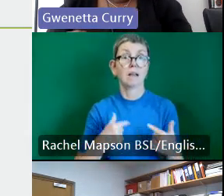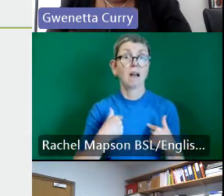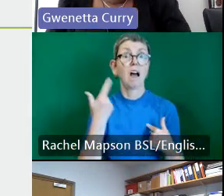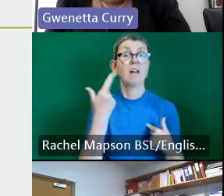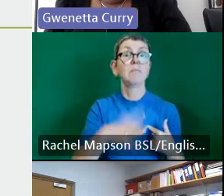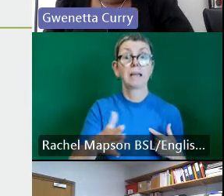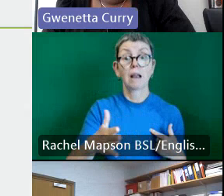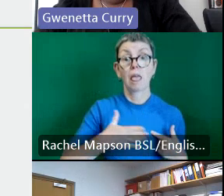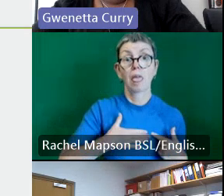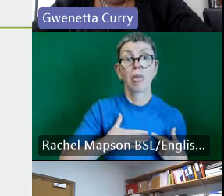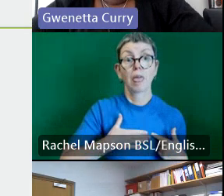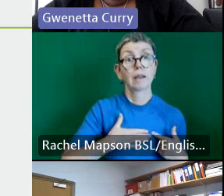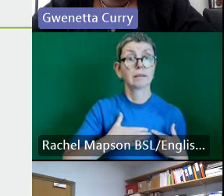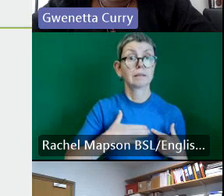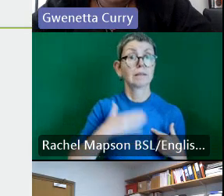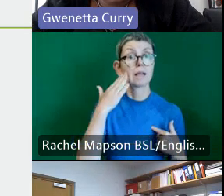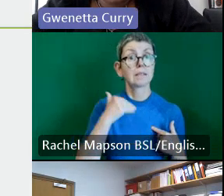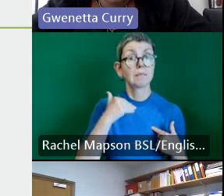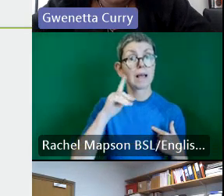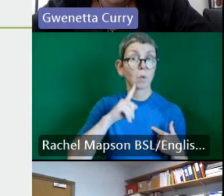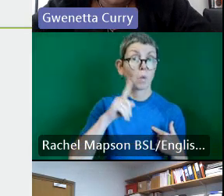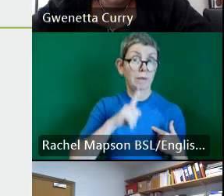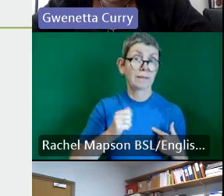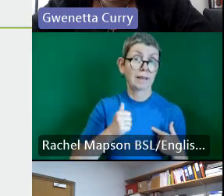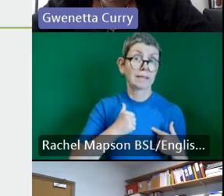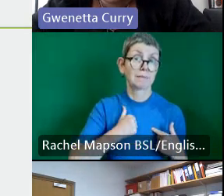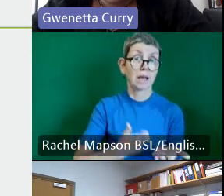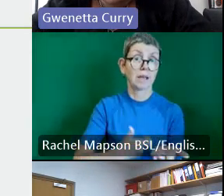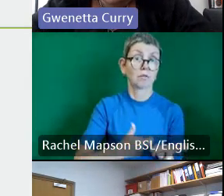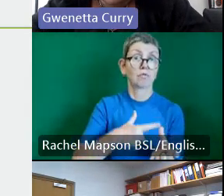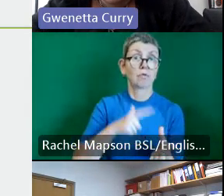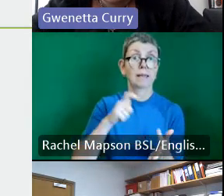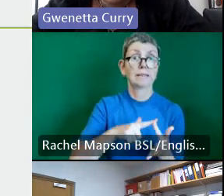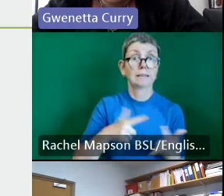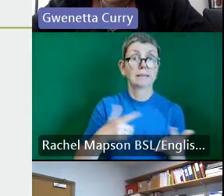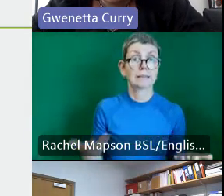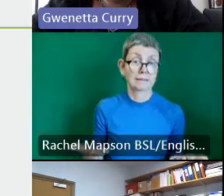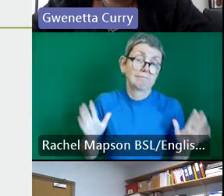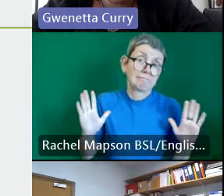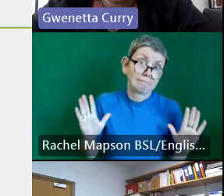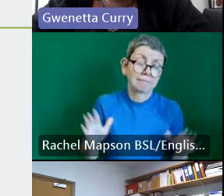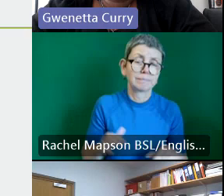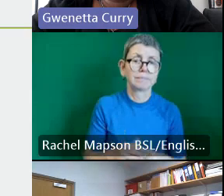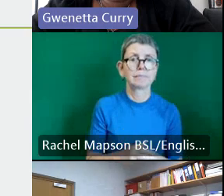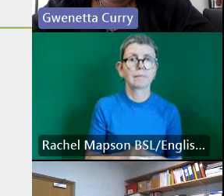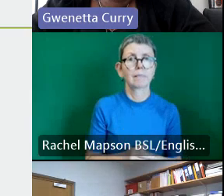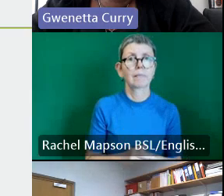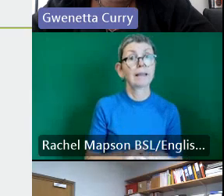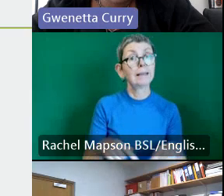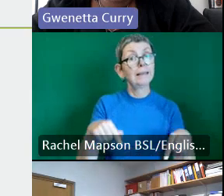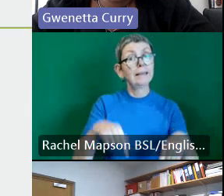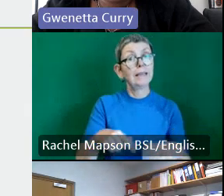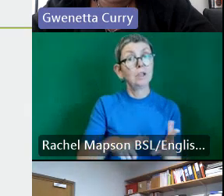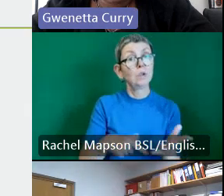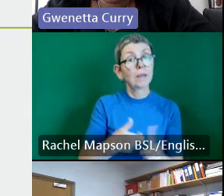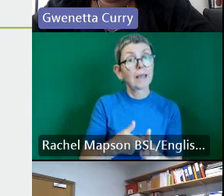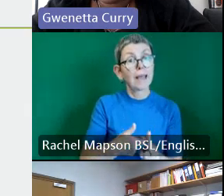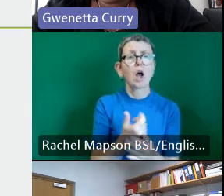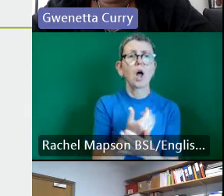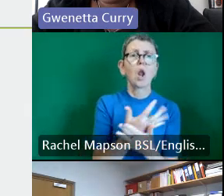that is my racial category. And that's how that operates. Here in the UK, a lot of people use race